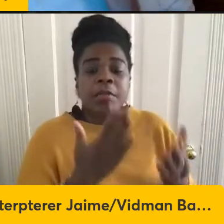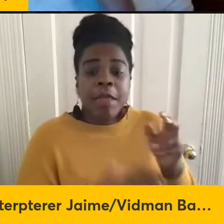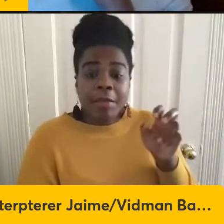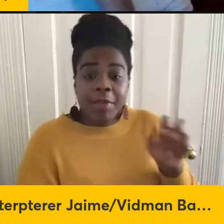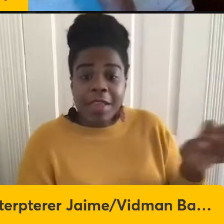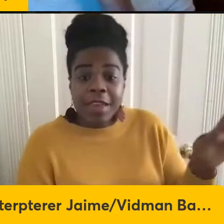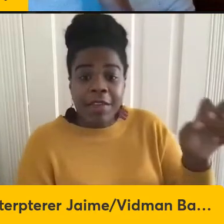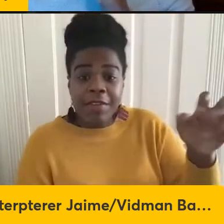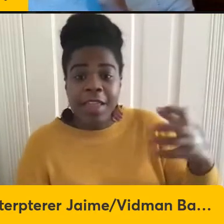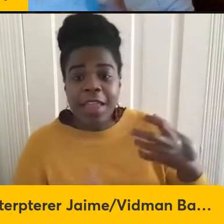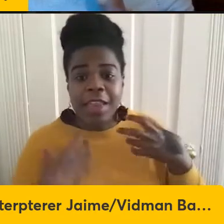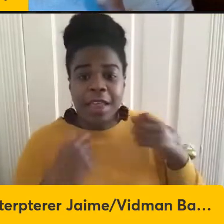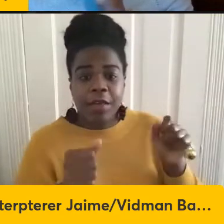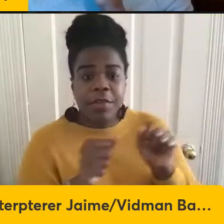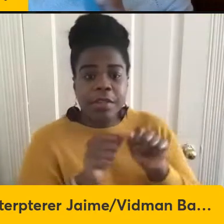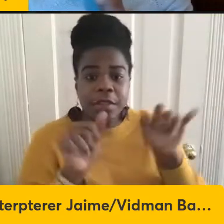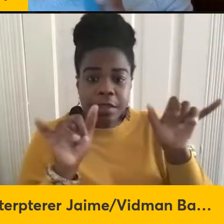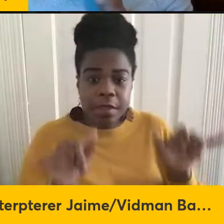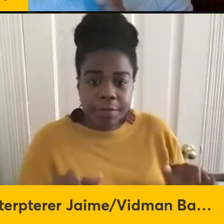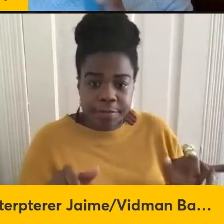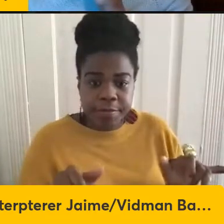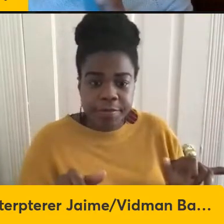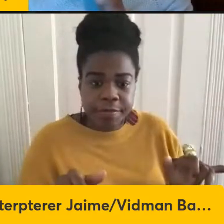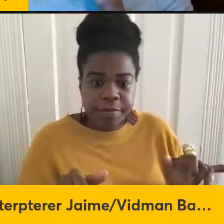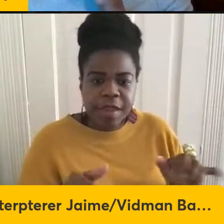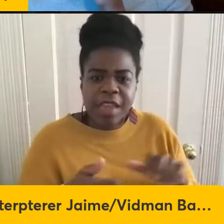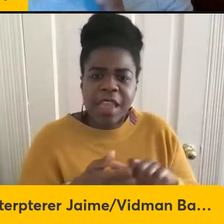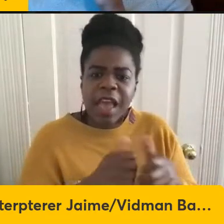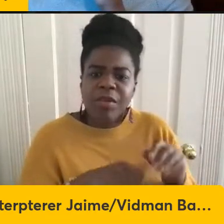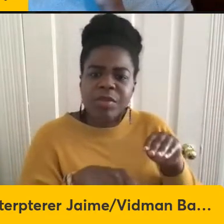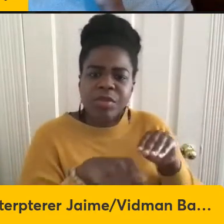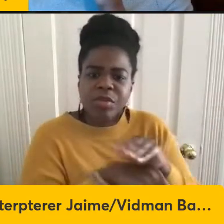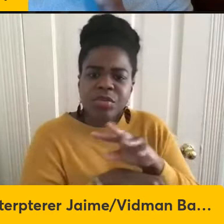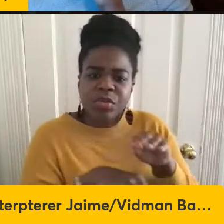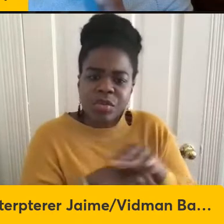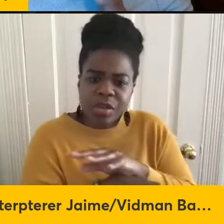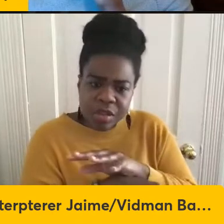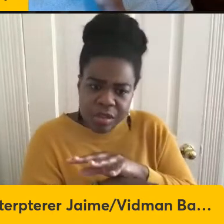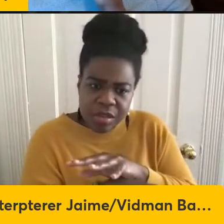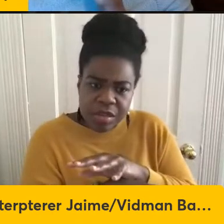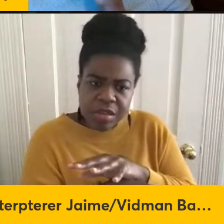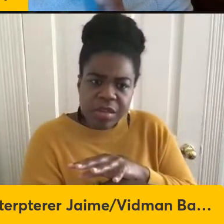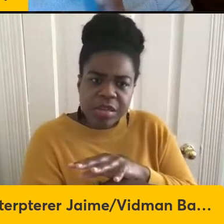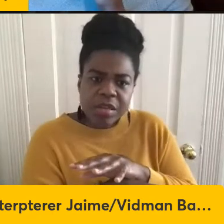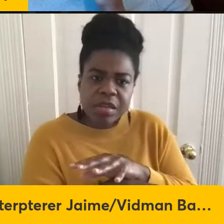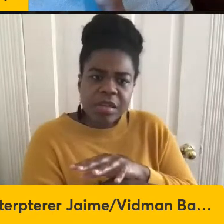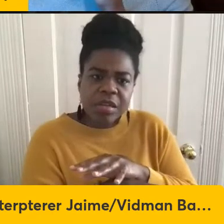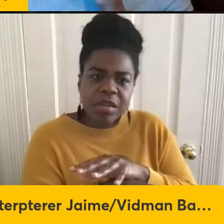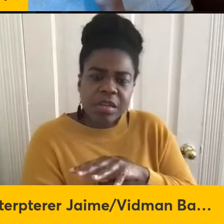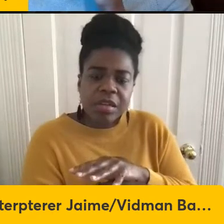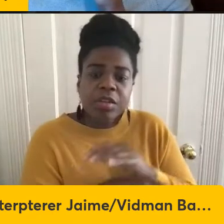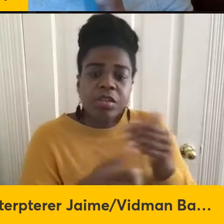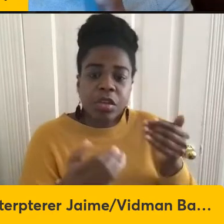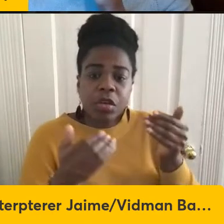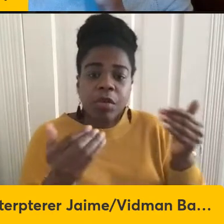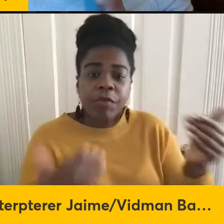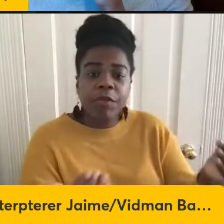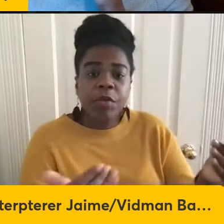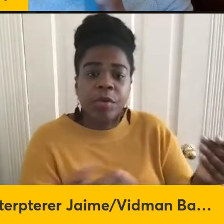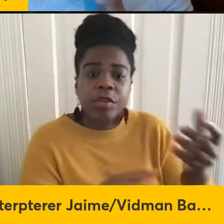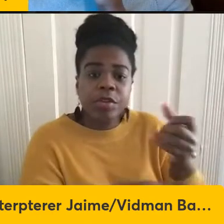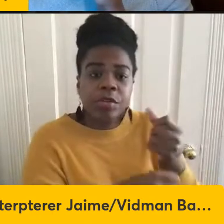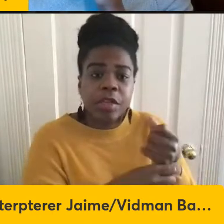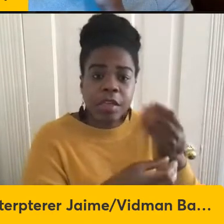health system. How would you advise them to to move forward, to get